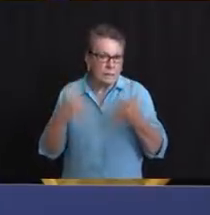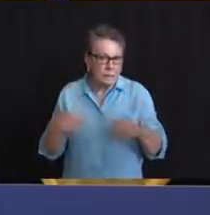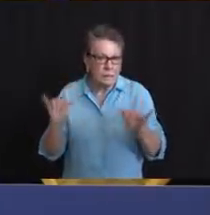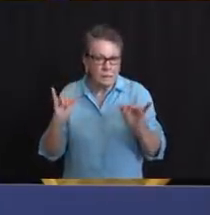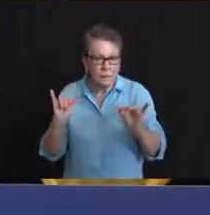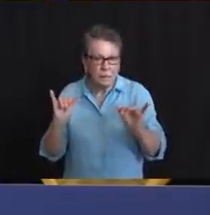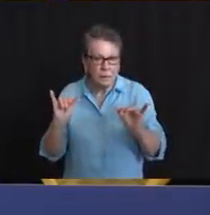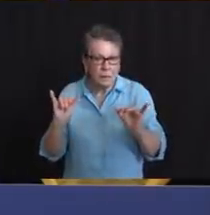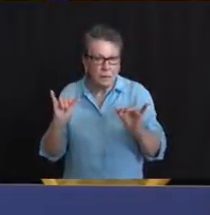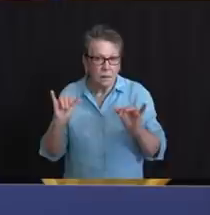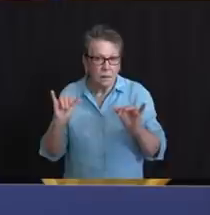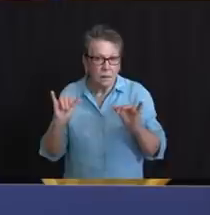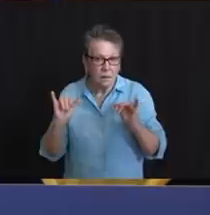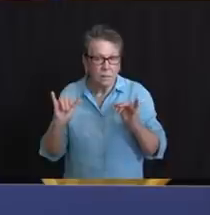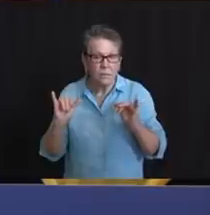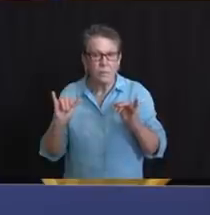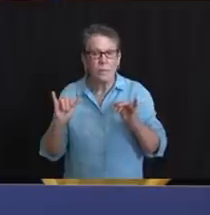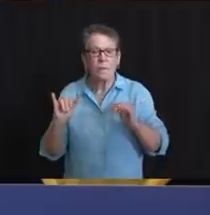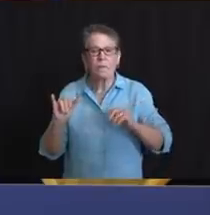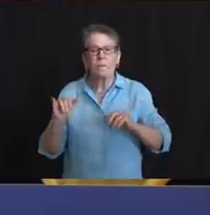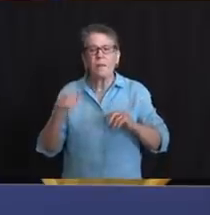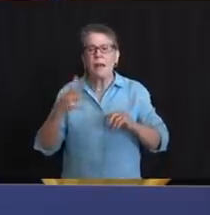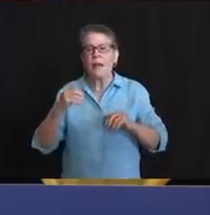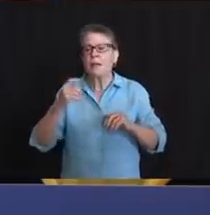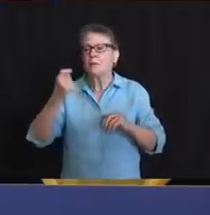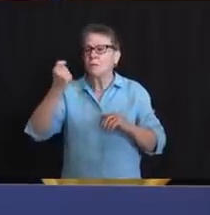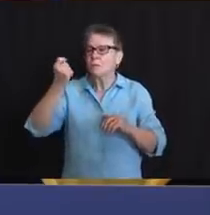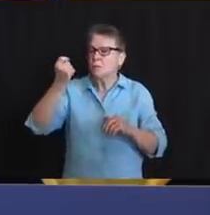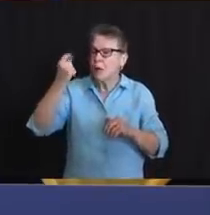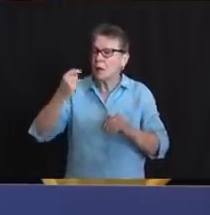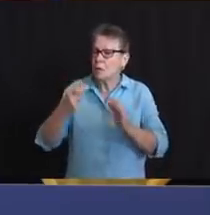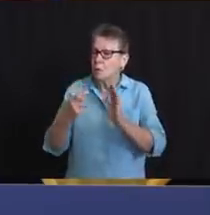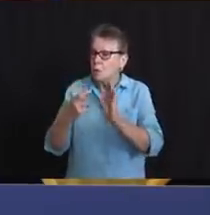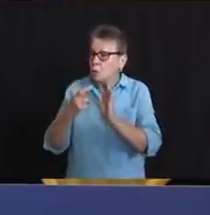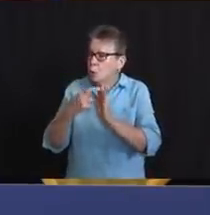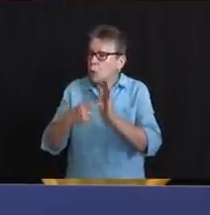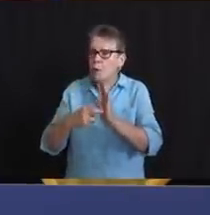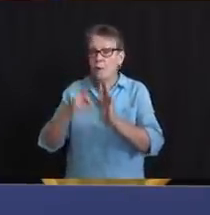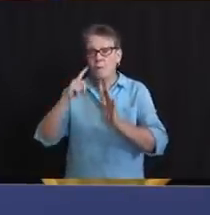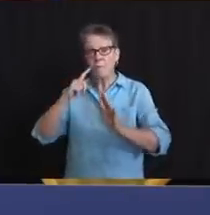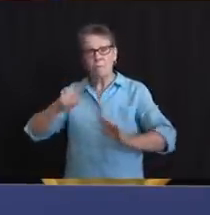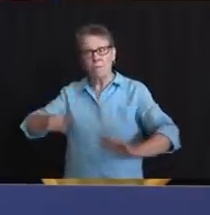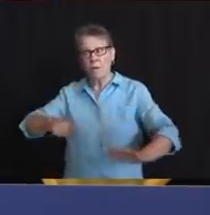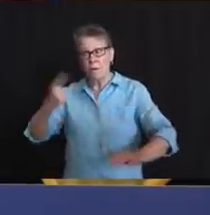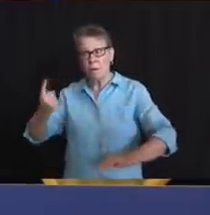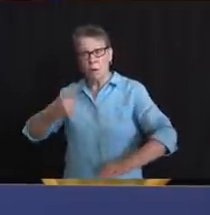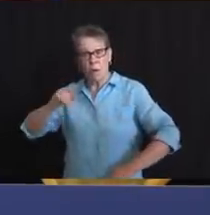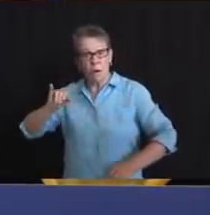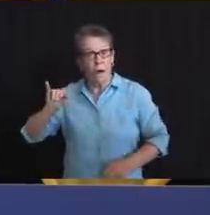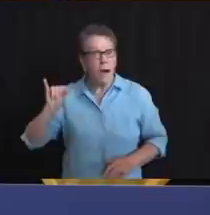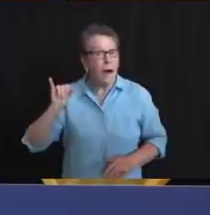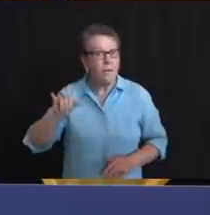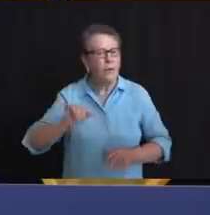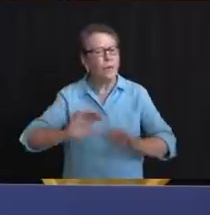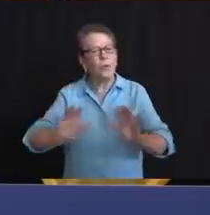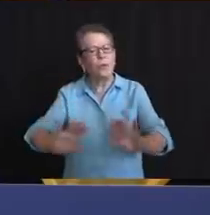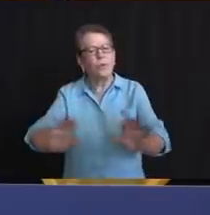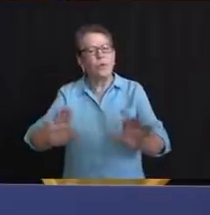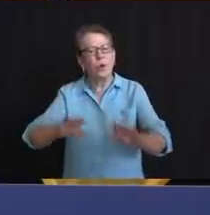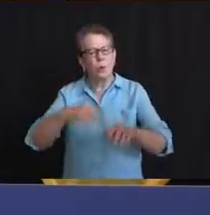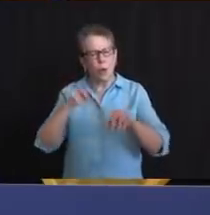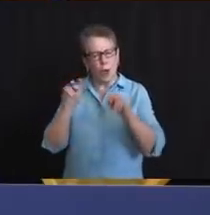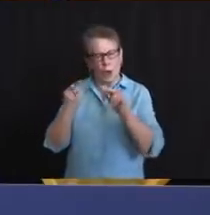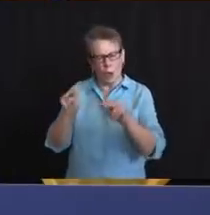the phrase, these are not forever and always. You know, we'll continue to assess this. I mentioned a minute ago that I'm sure the Department